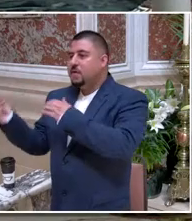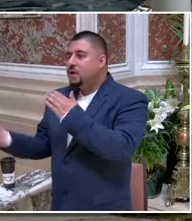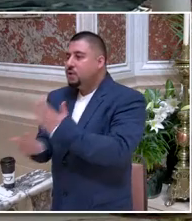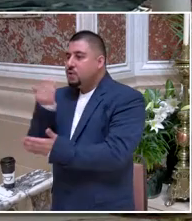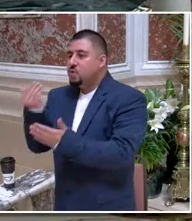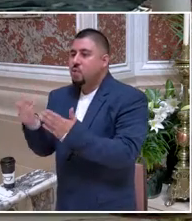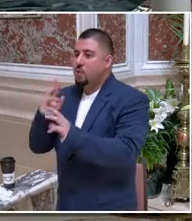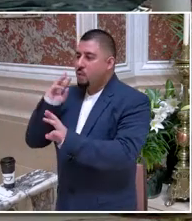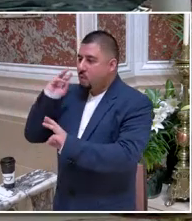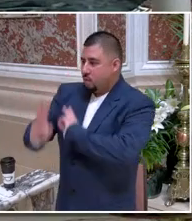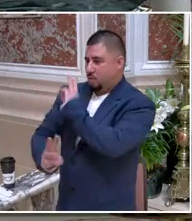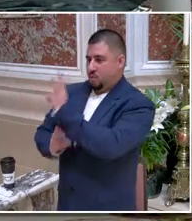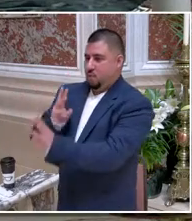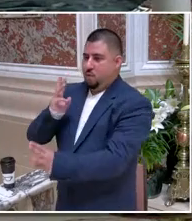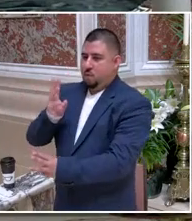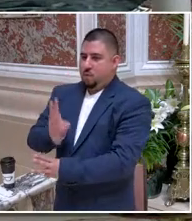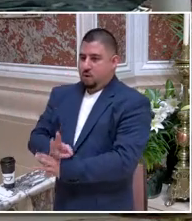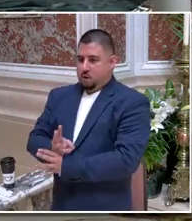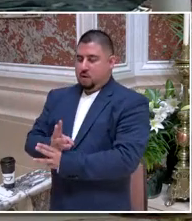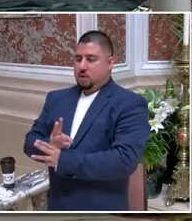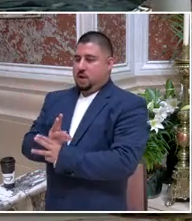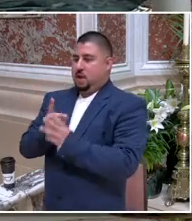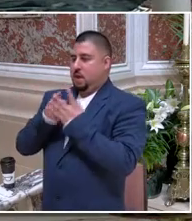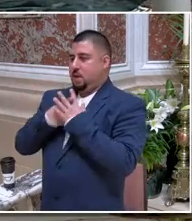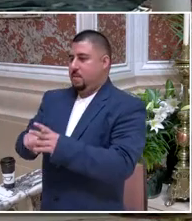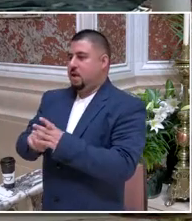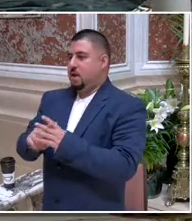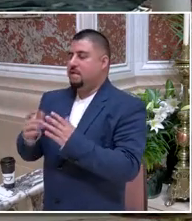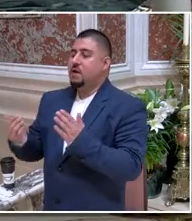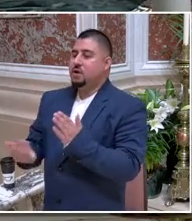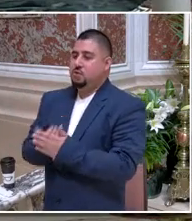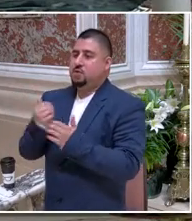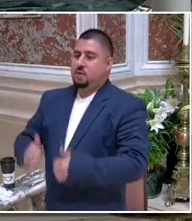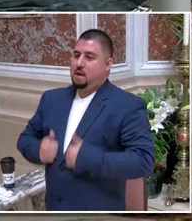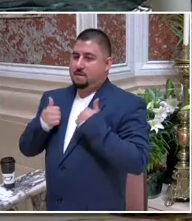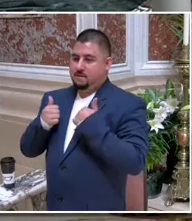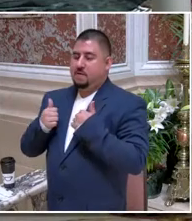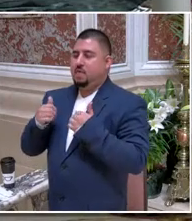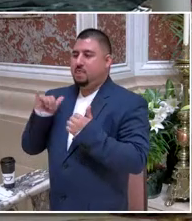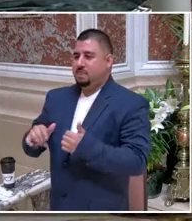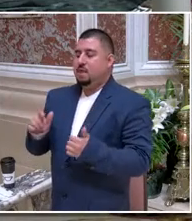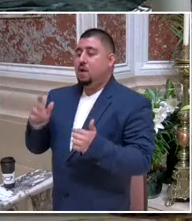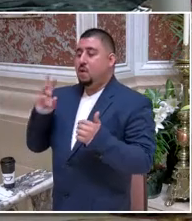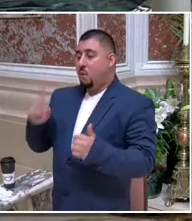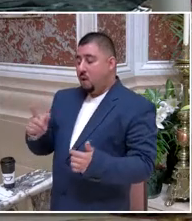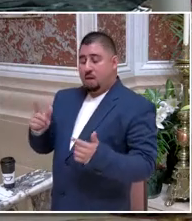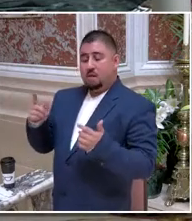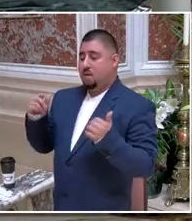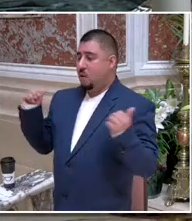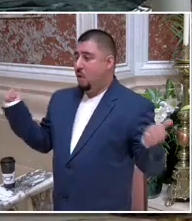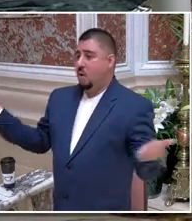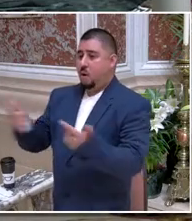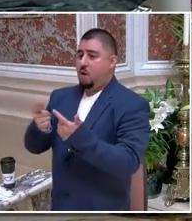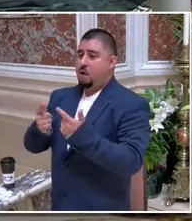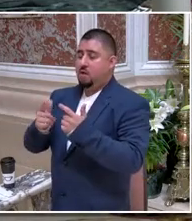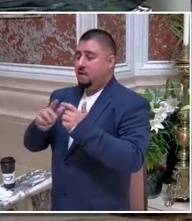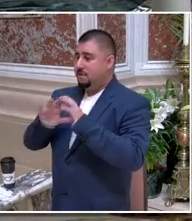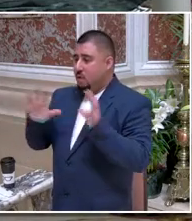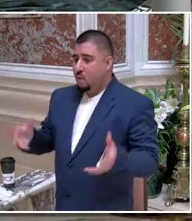new world and the beginning of a new era that transforms all of